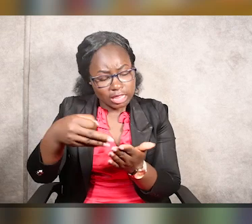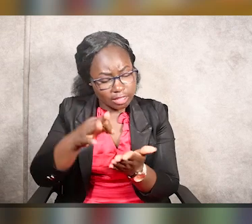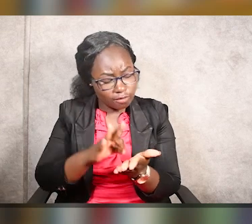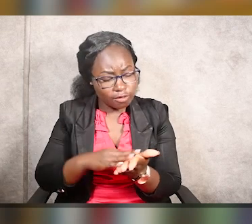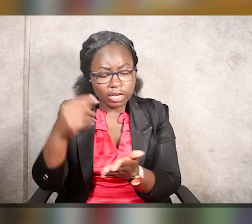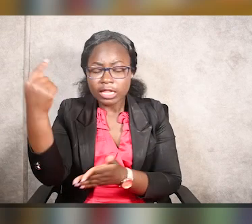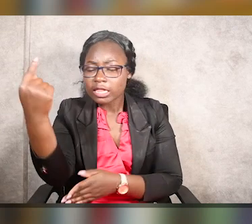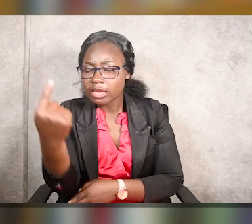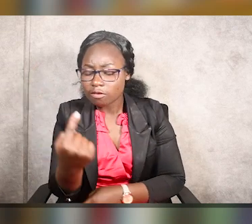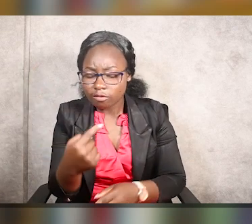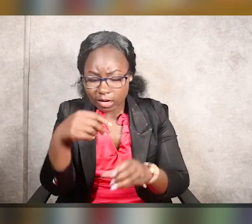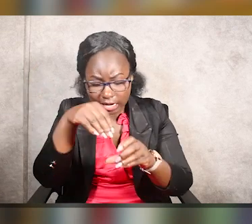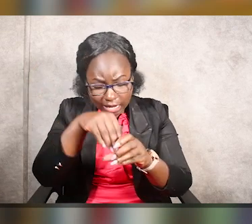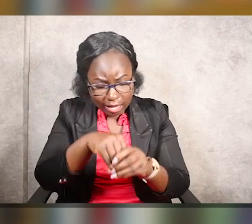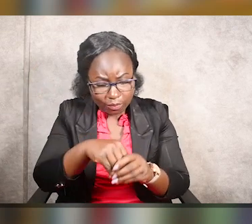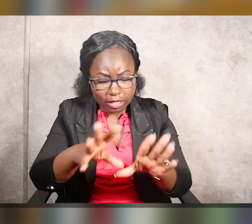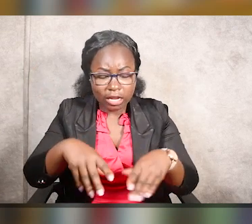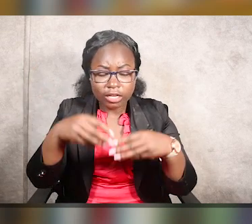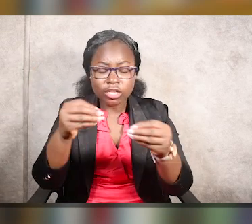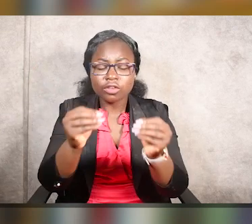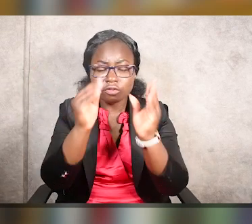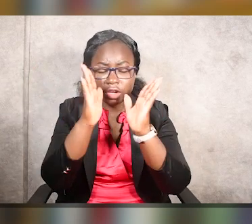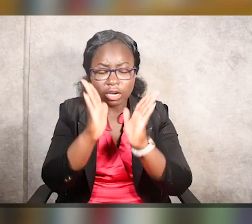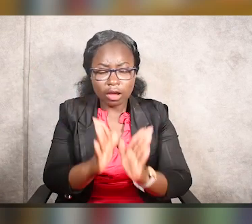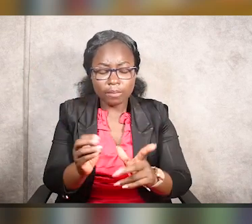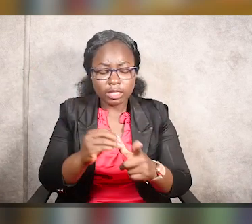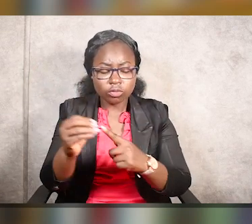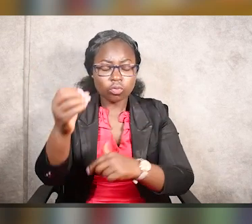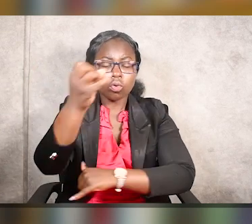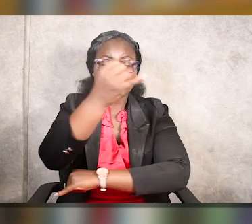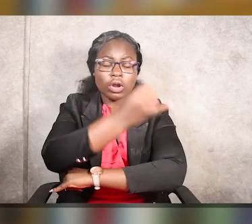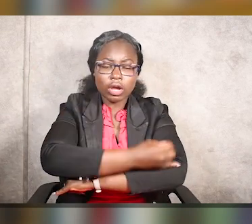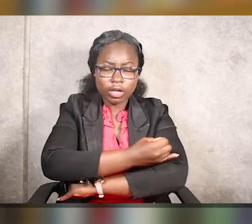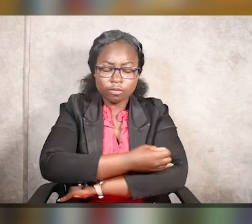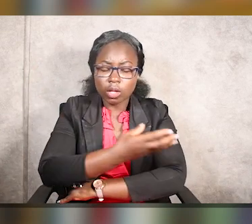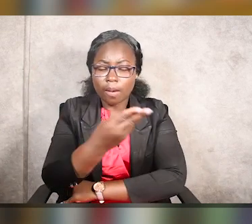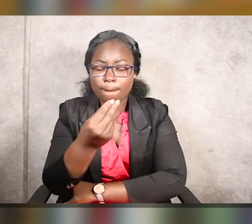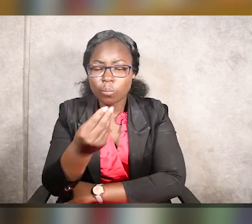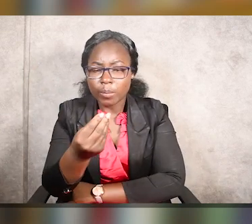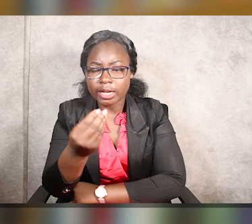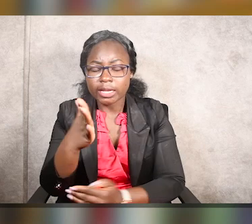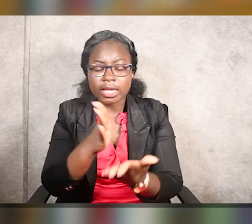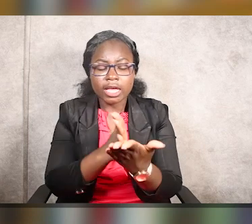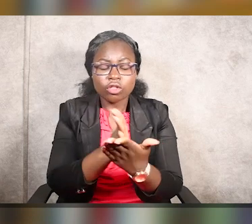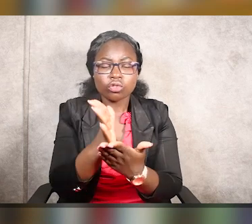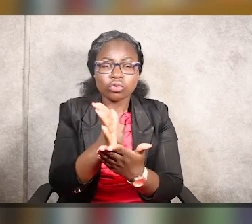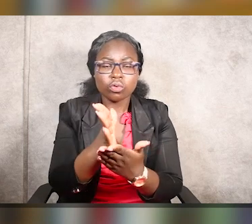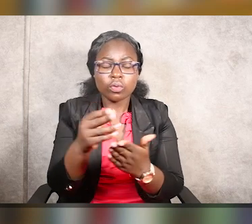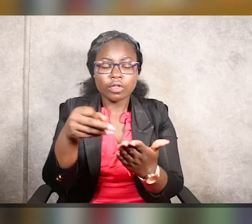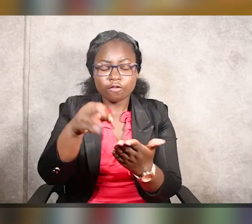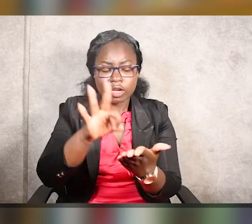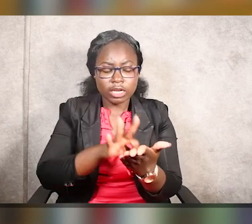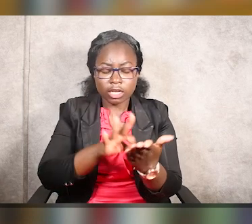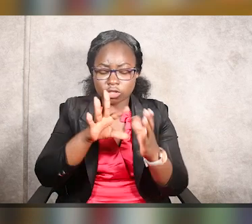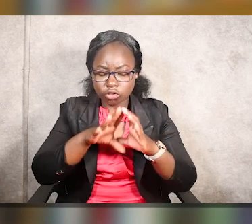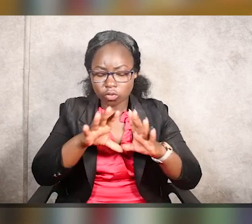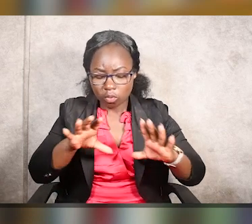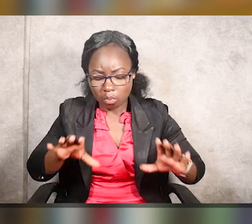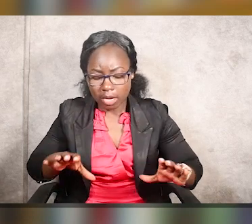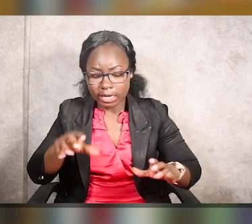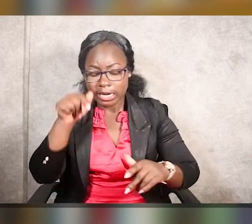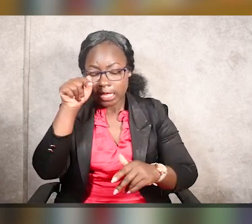come in and given somebody or an institution money through the financial market. And